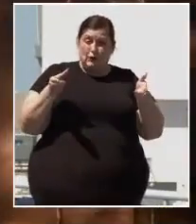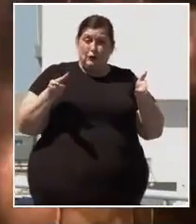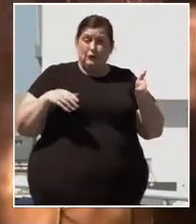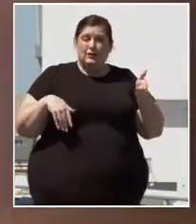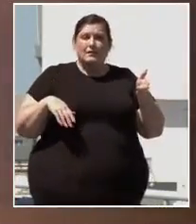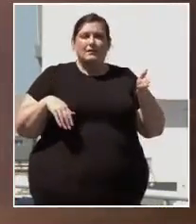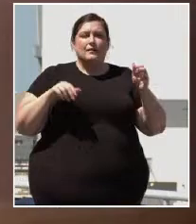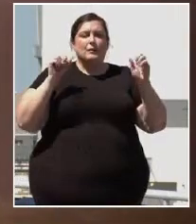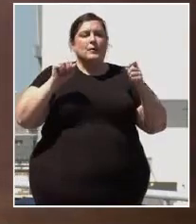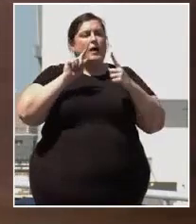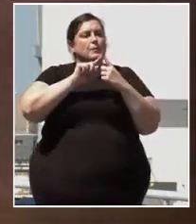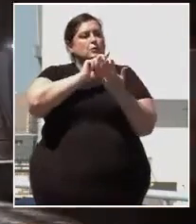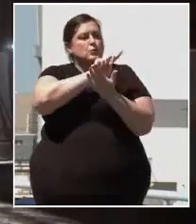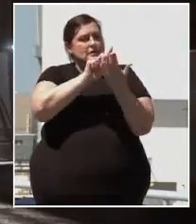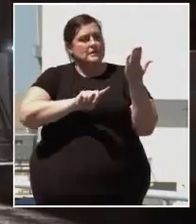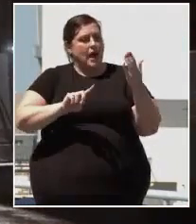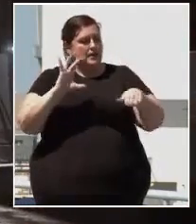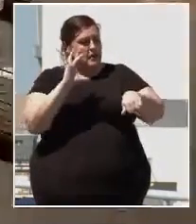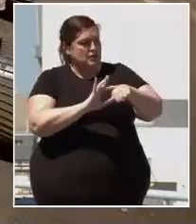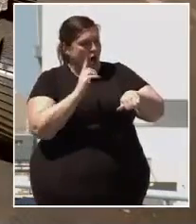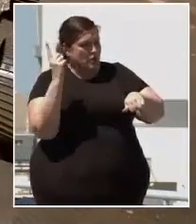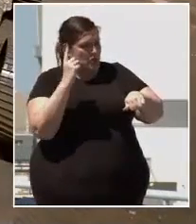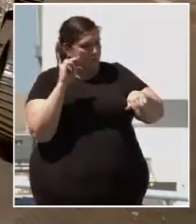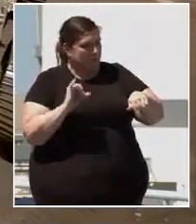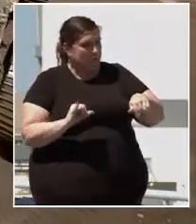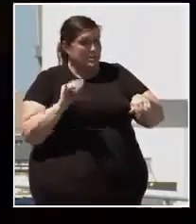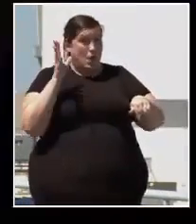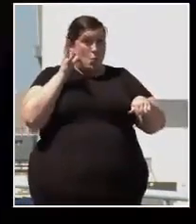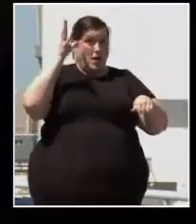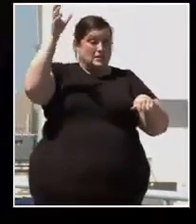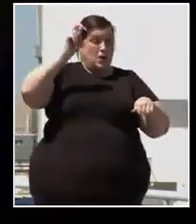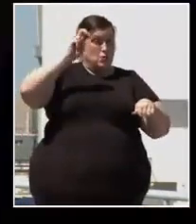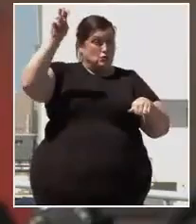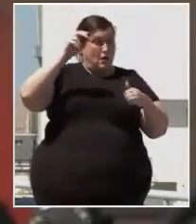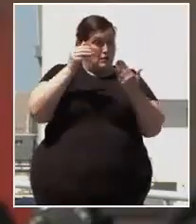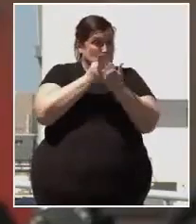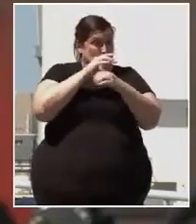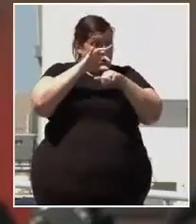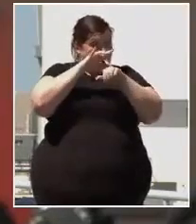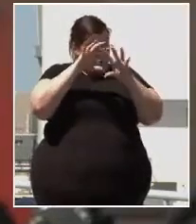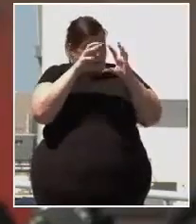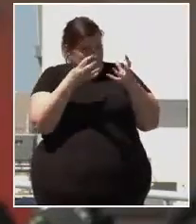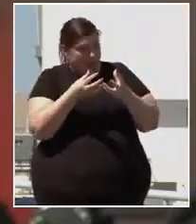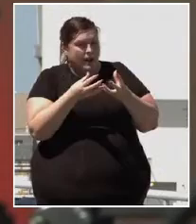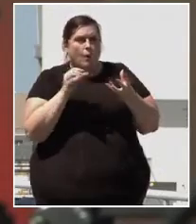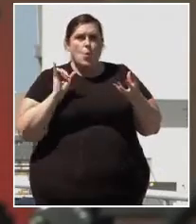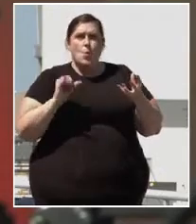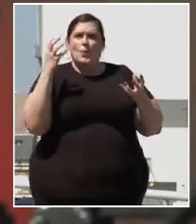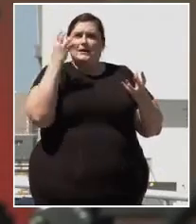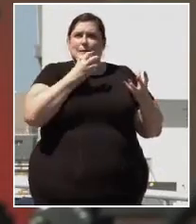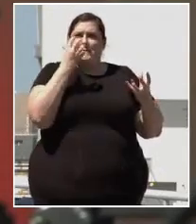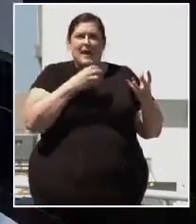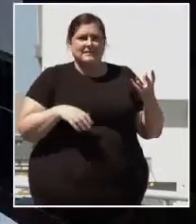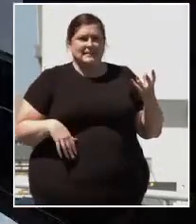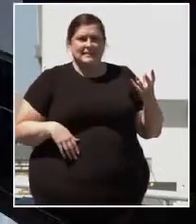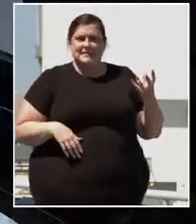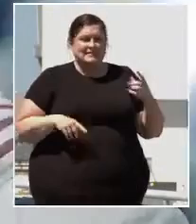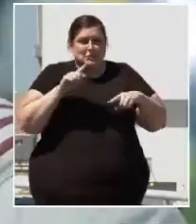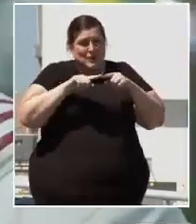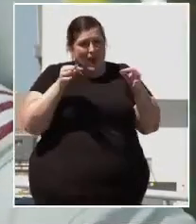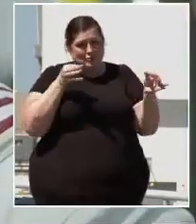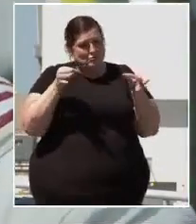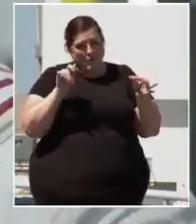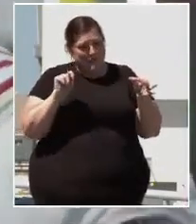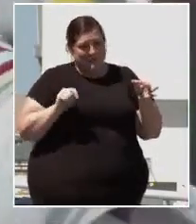and be able to design and touch something that will one day travel to a new planet is amazing I mean the it's it's